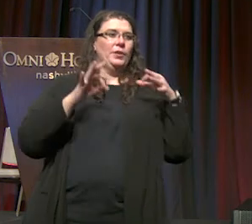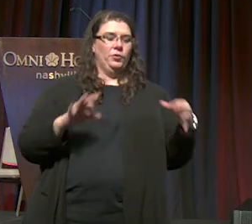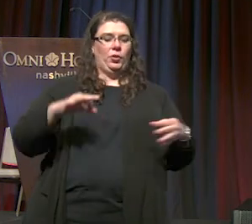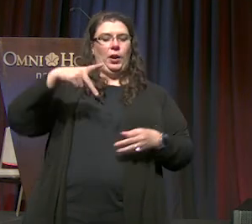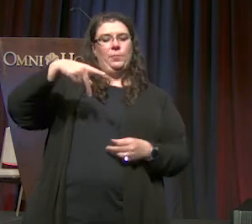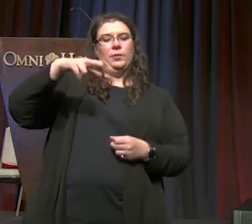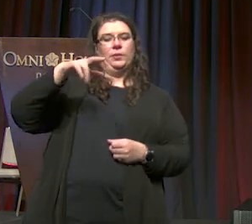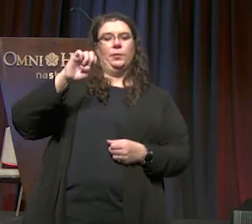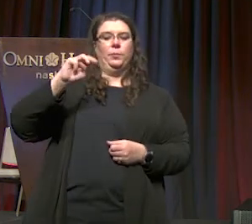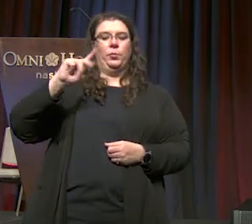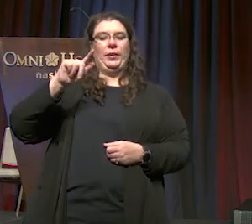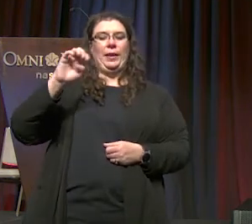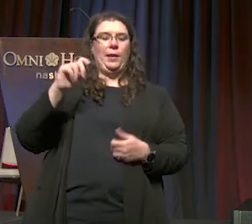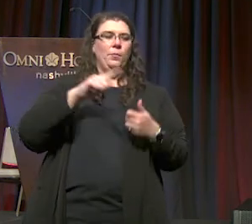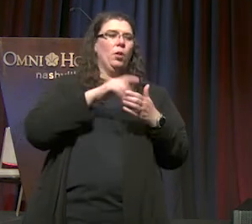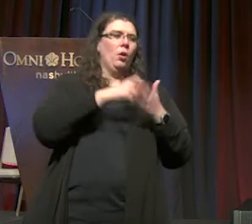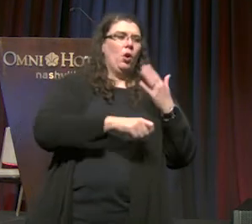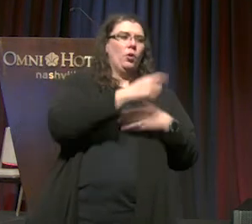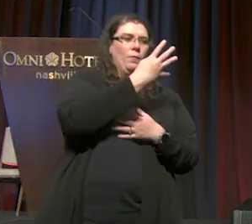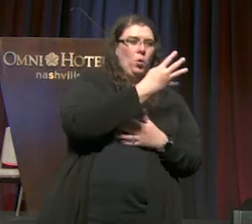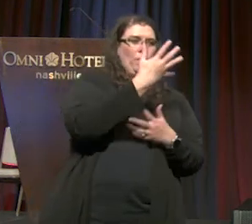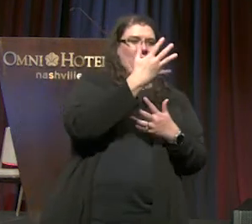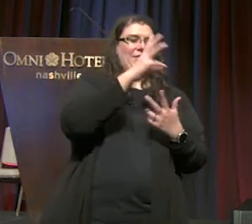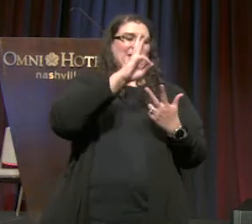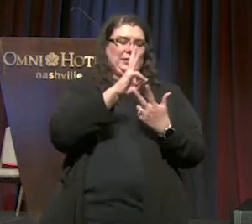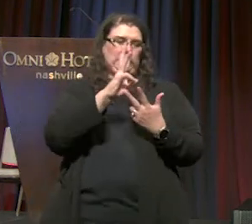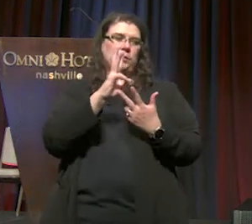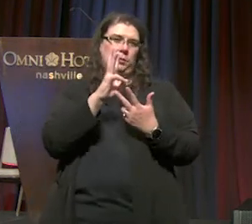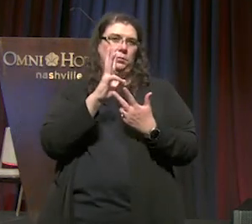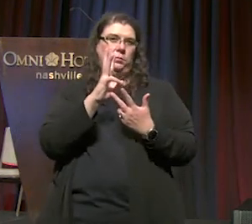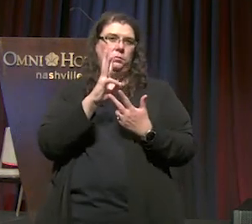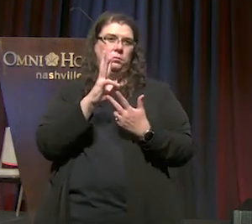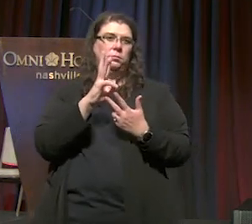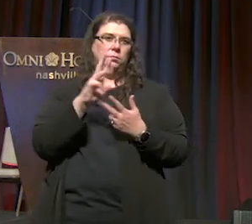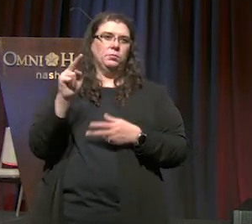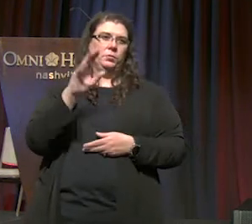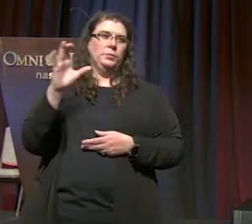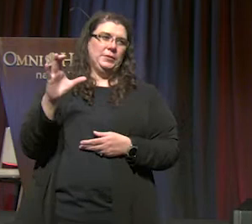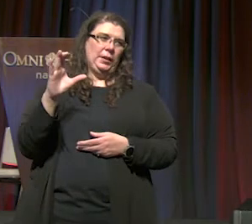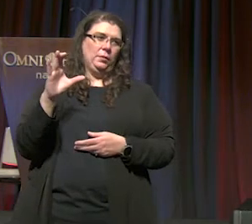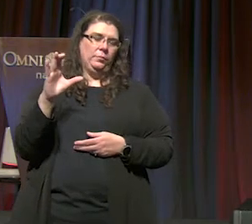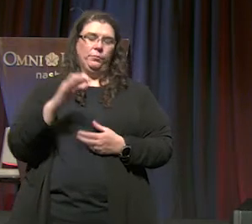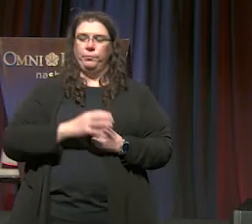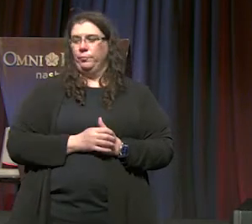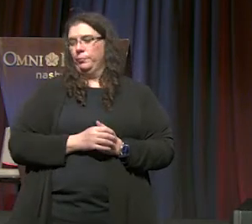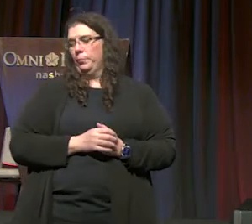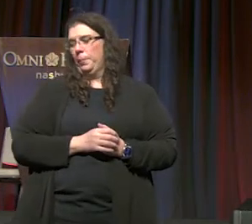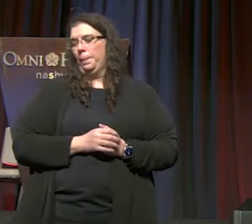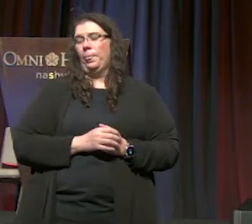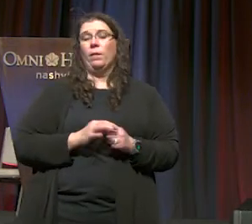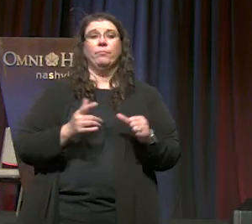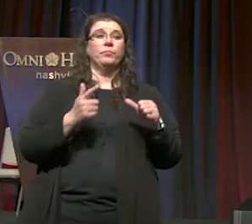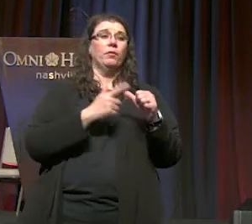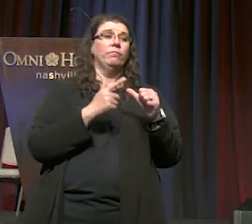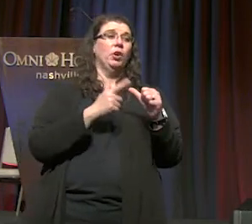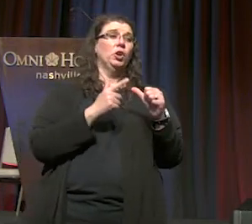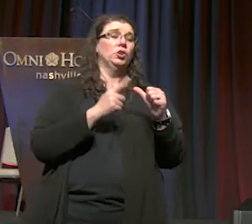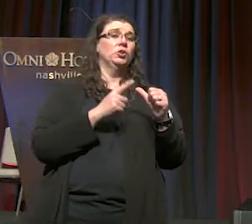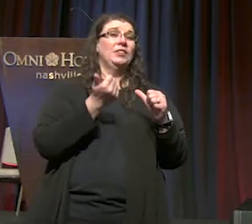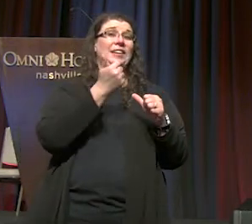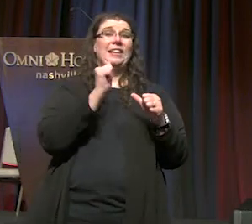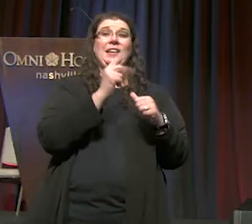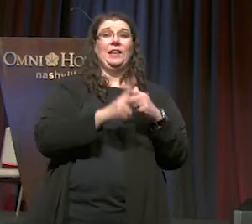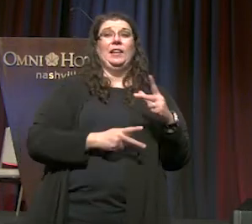and Article 4 and 5 and 6 of the United Methodist Constitution. First, any form